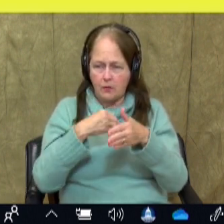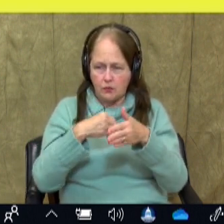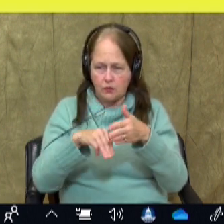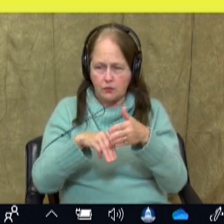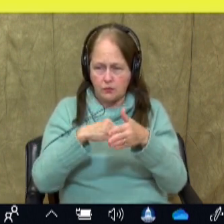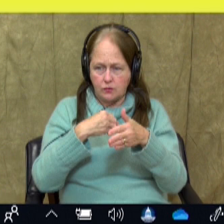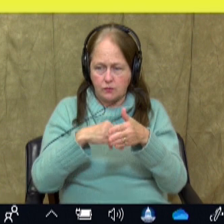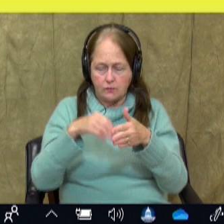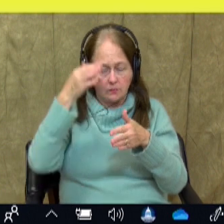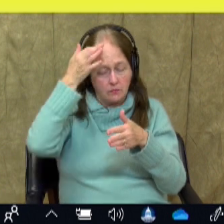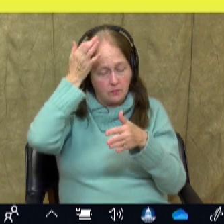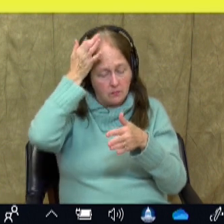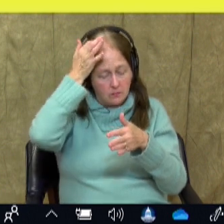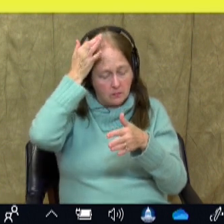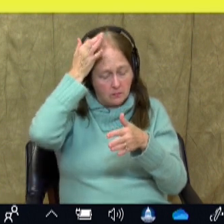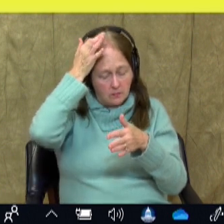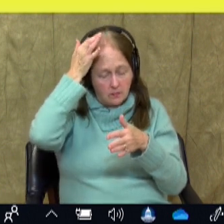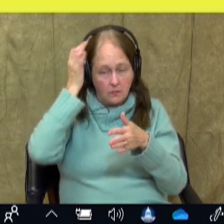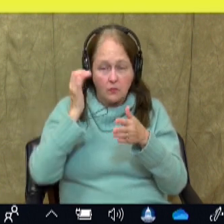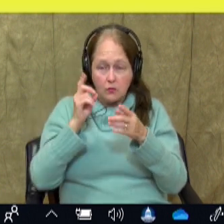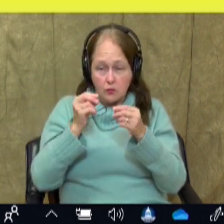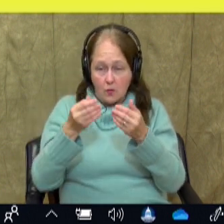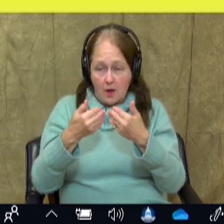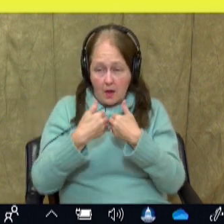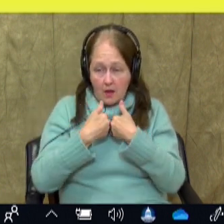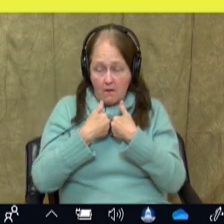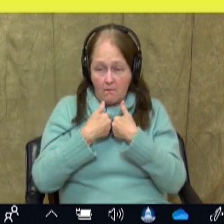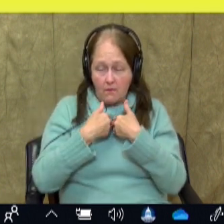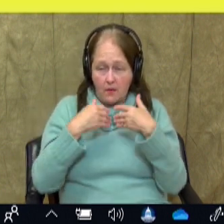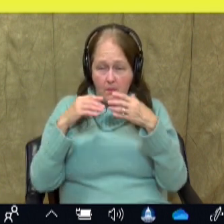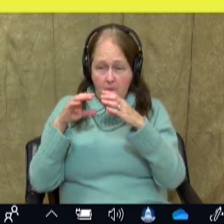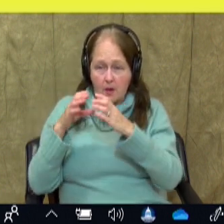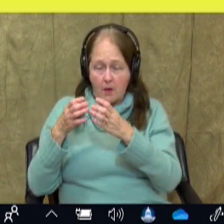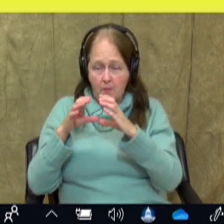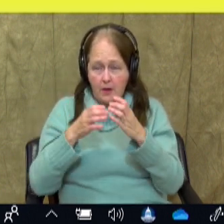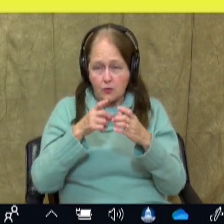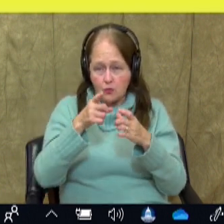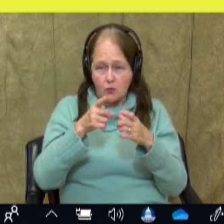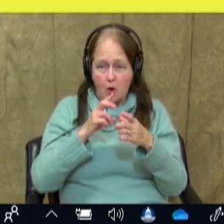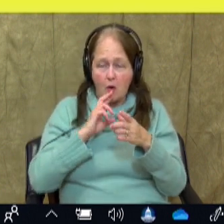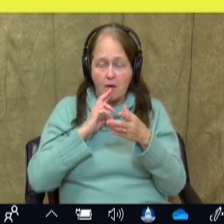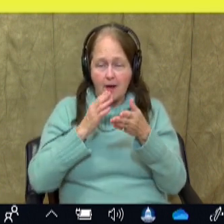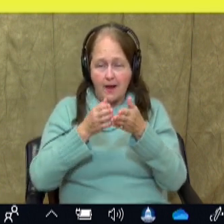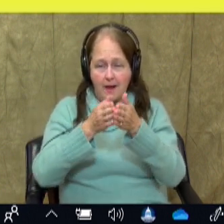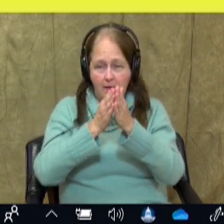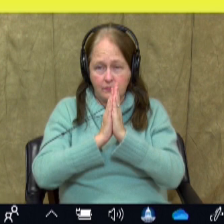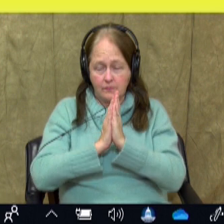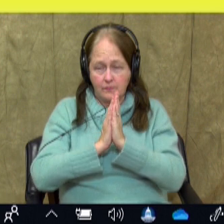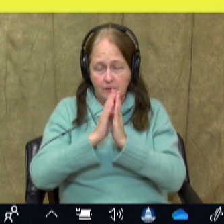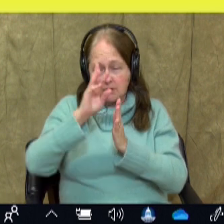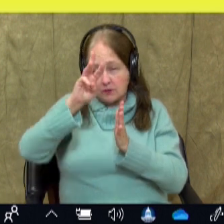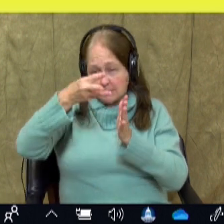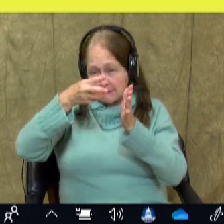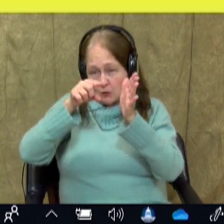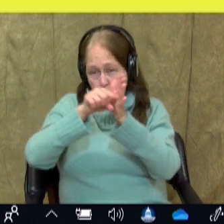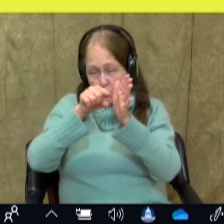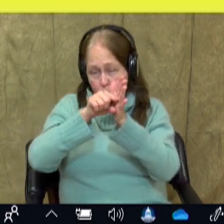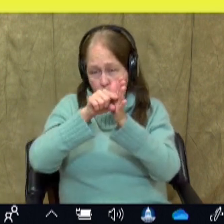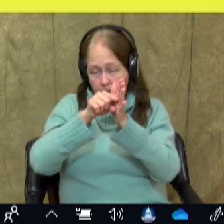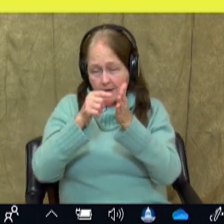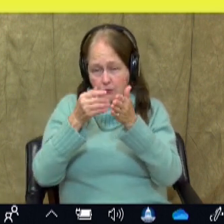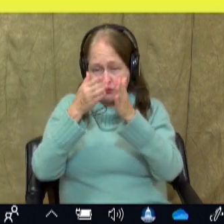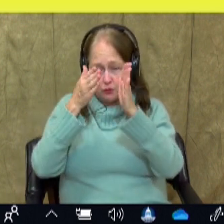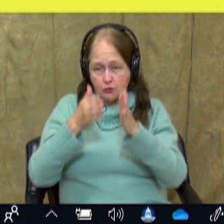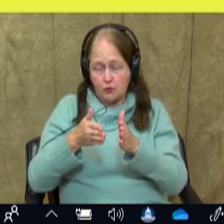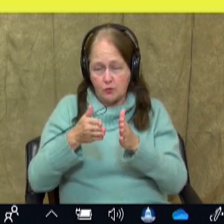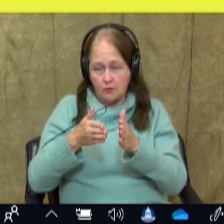we have a population that we're asking? Yes, we do. We are asking sixth grade